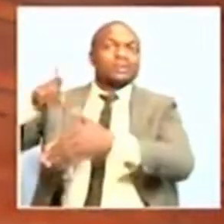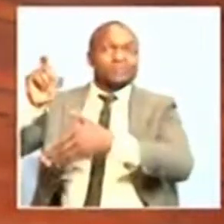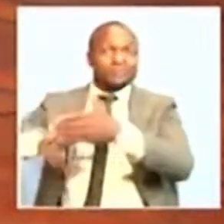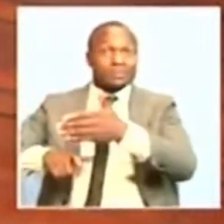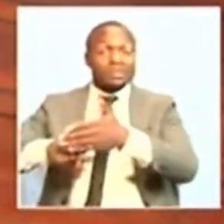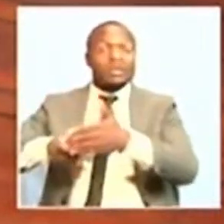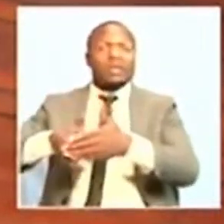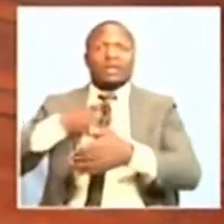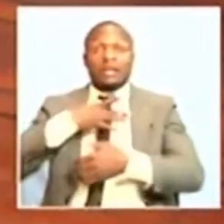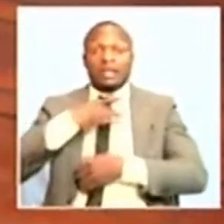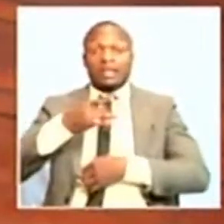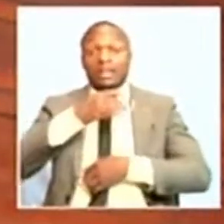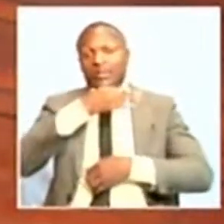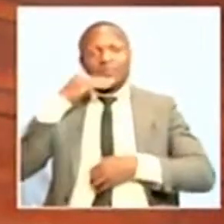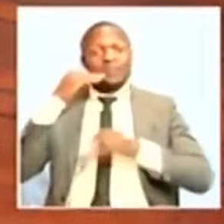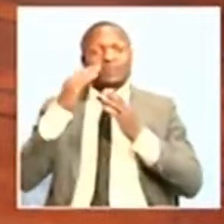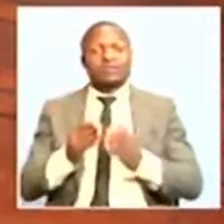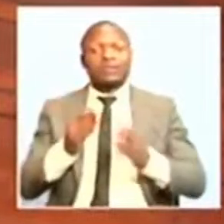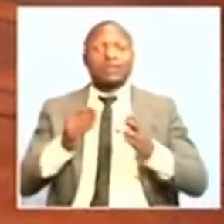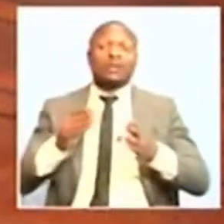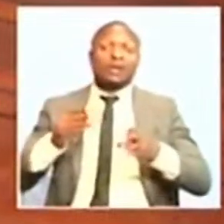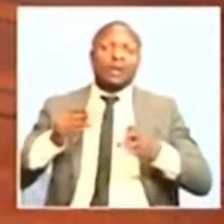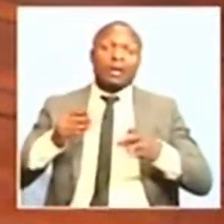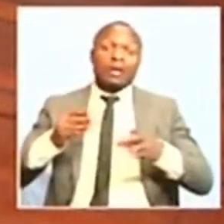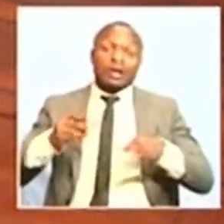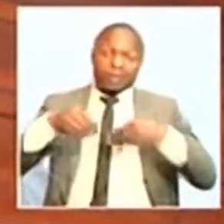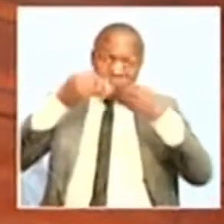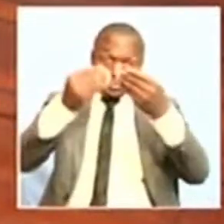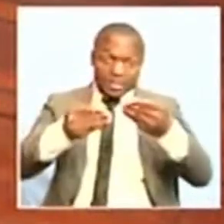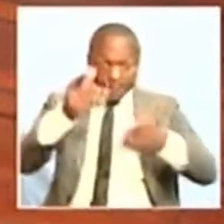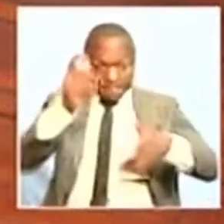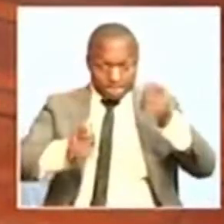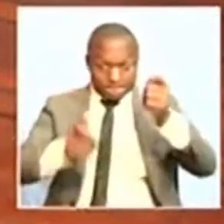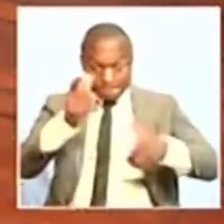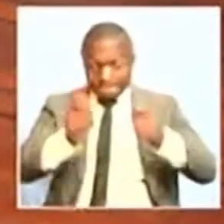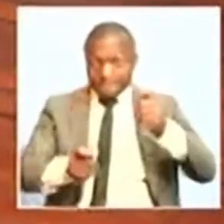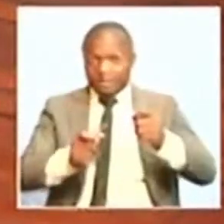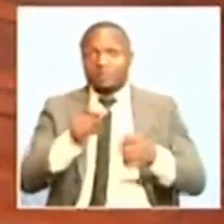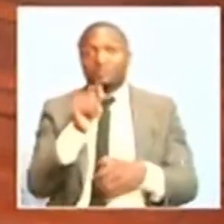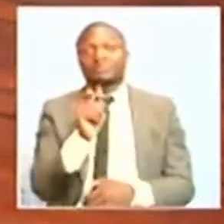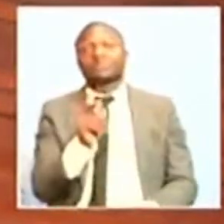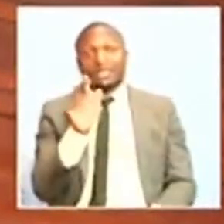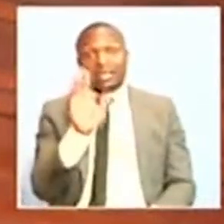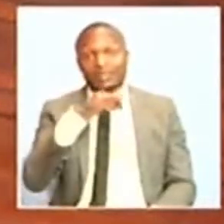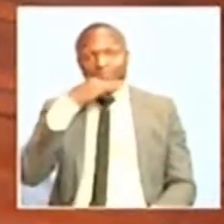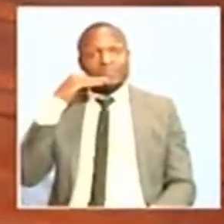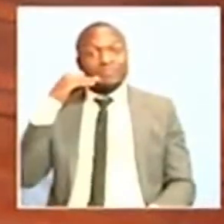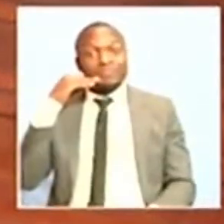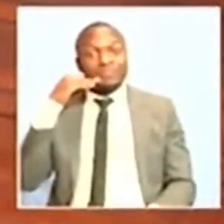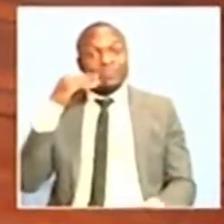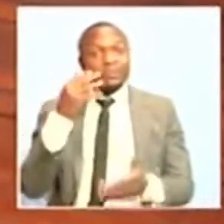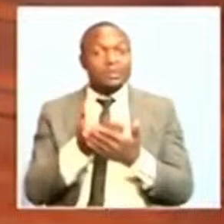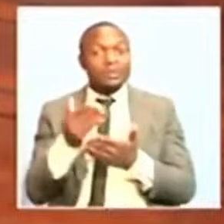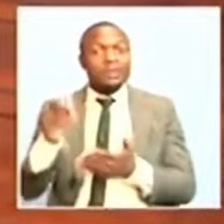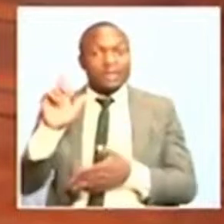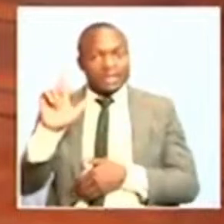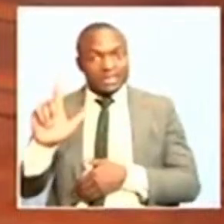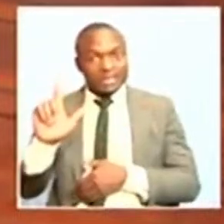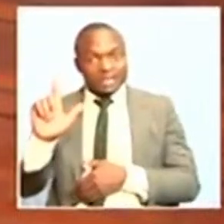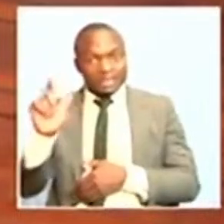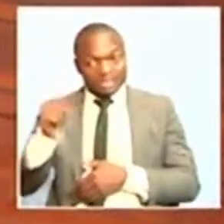know, like a farmer grows, he's producing milk at his farm. Maybe they were buying per liter 10